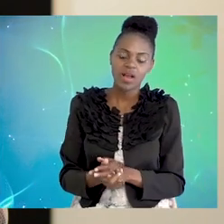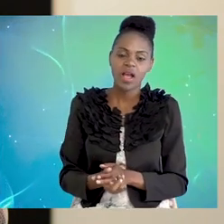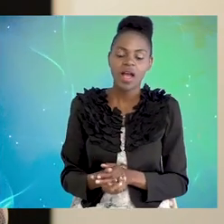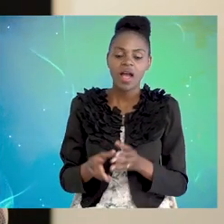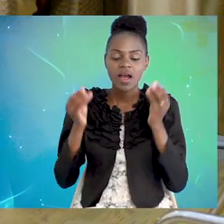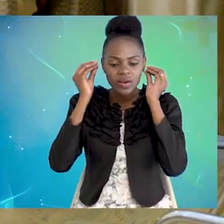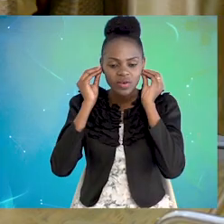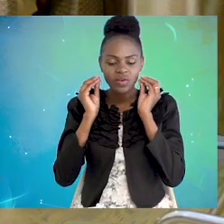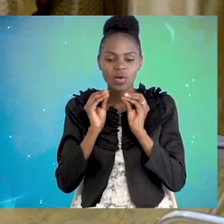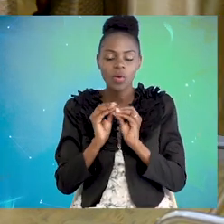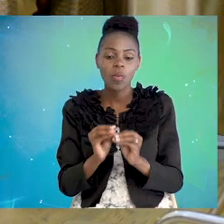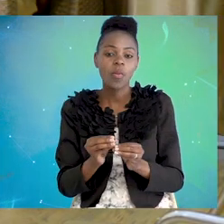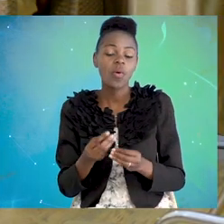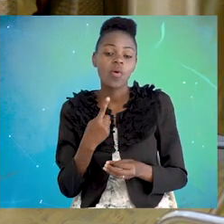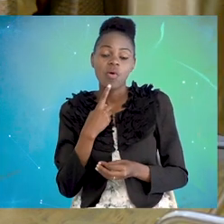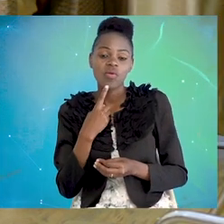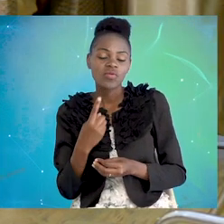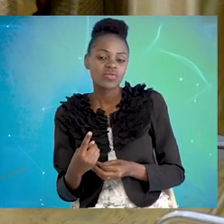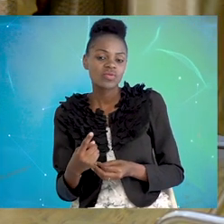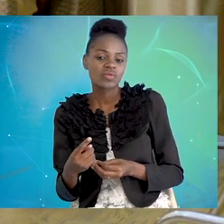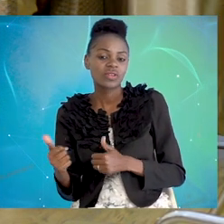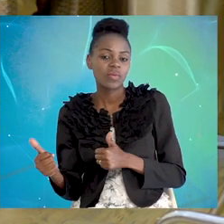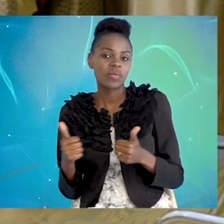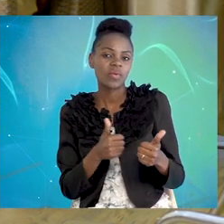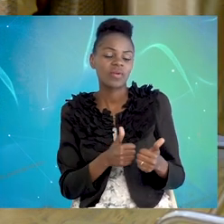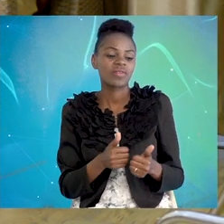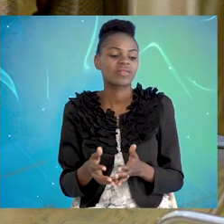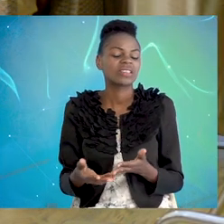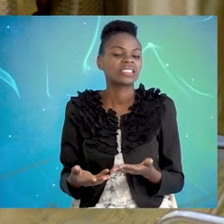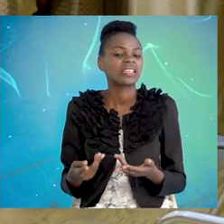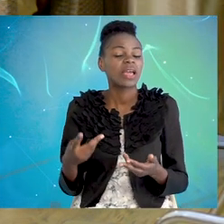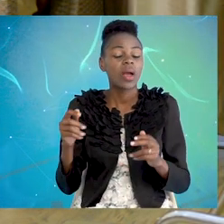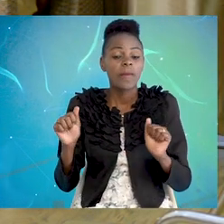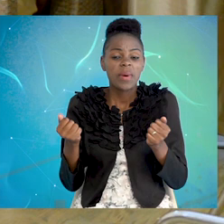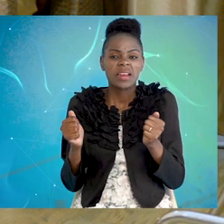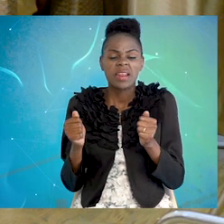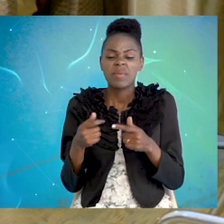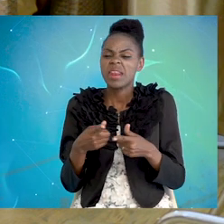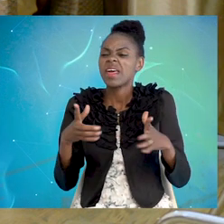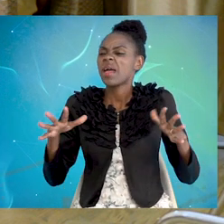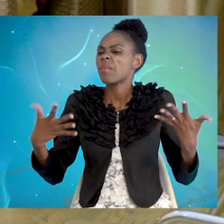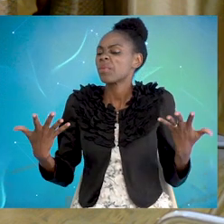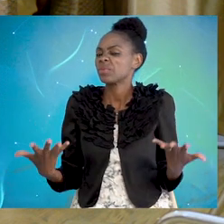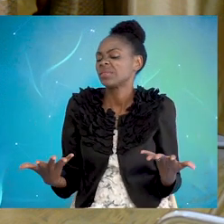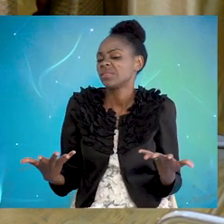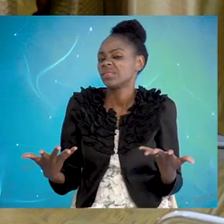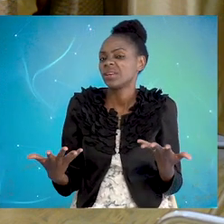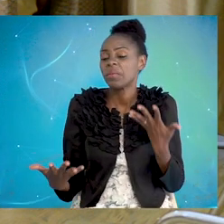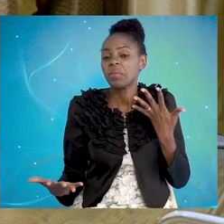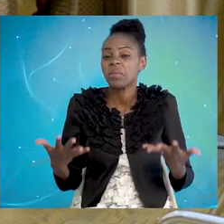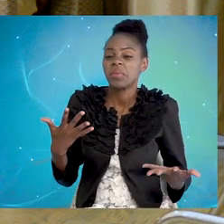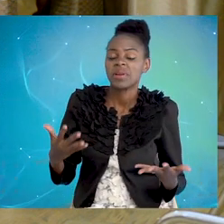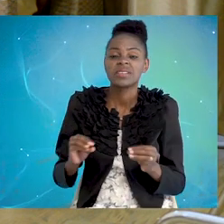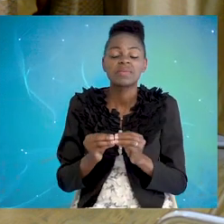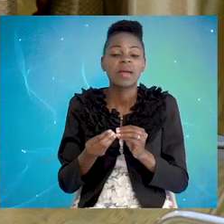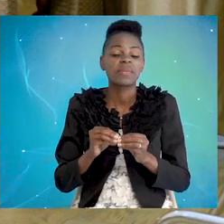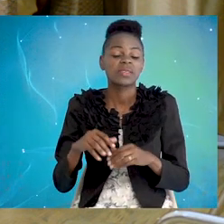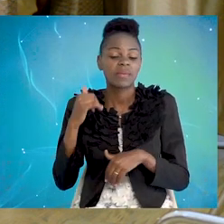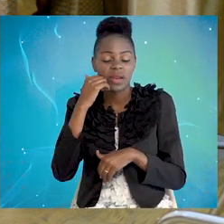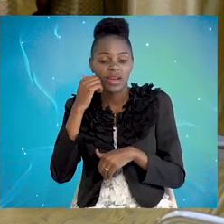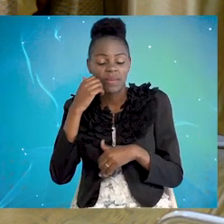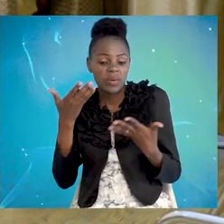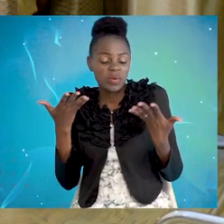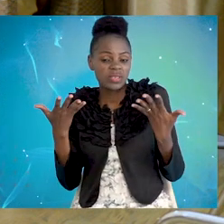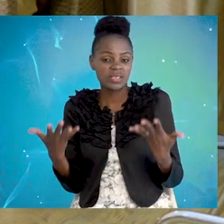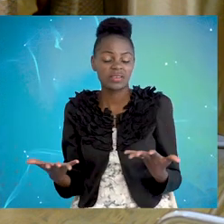mina ungudi kuza ngudi tumbili mbaga mbaga ya matenga nina wa typhoid. Kuti adaya mbila baati. Gwamansu kuni na kuti muna jimeji mabitsa matenga amene ya